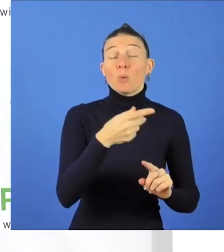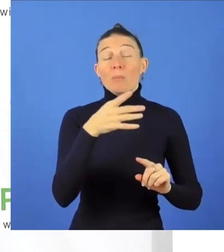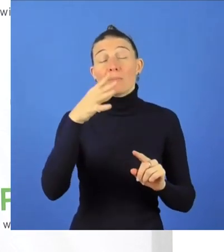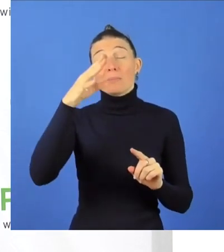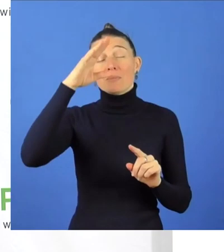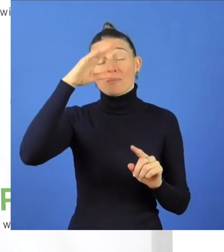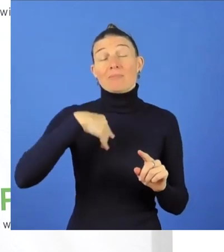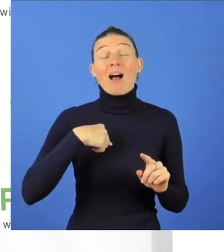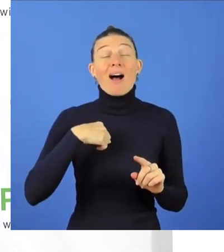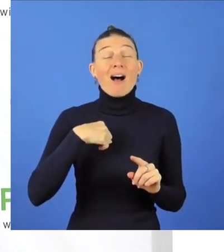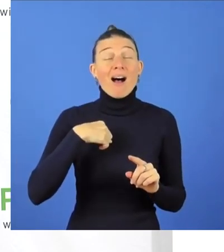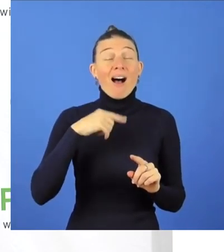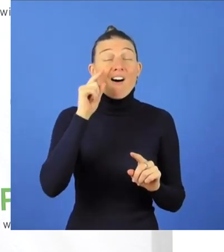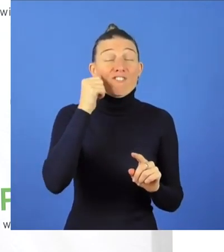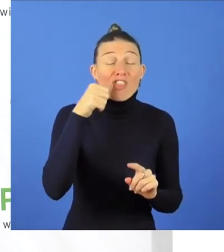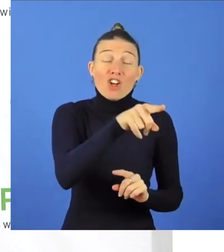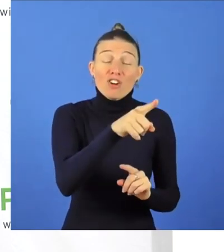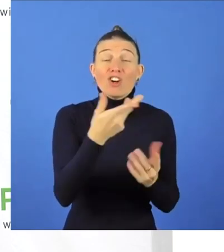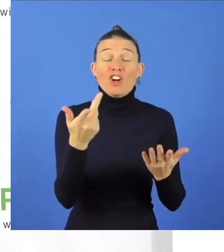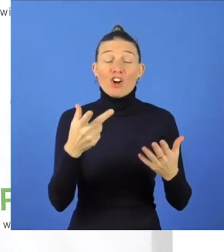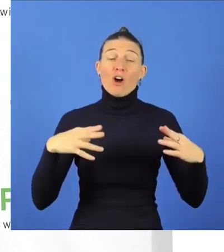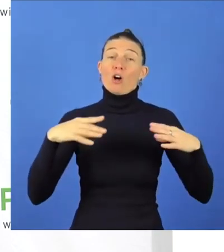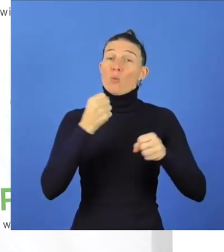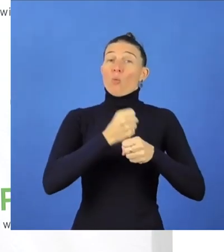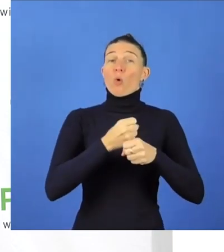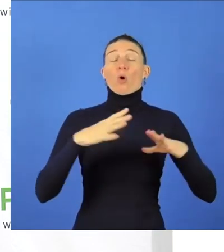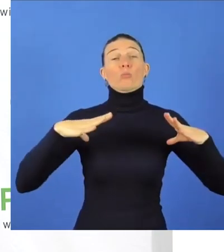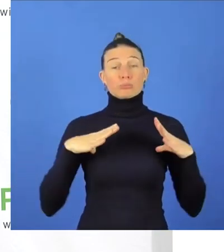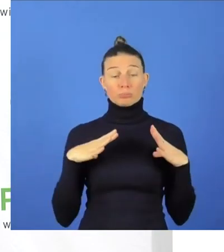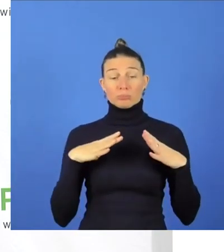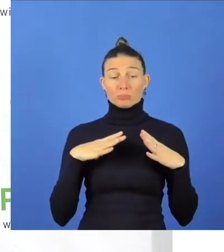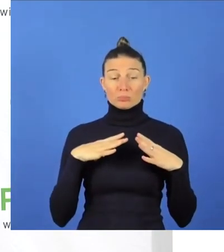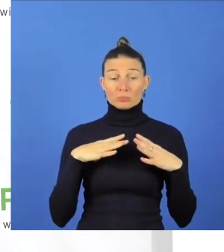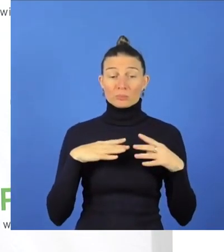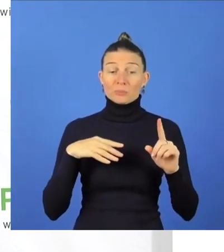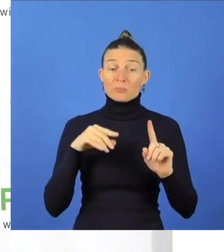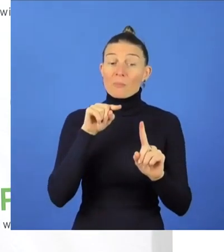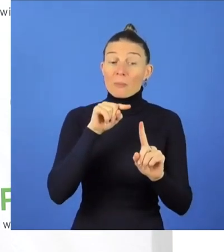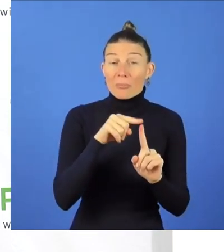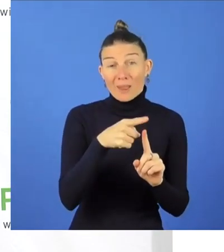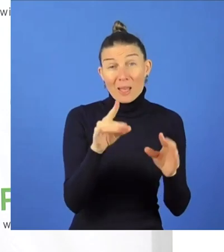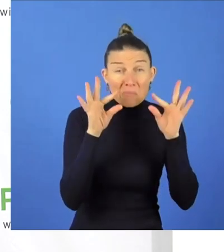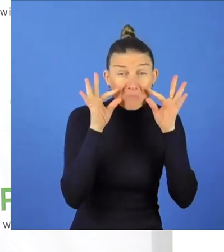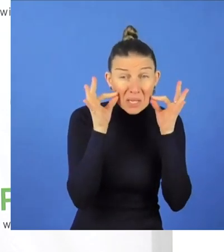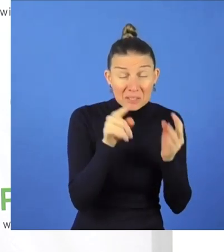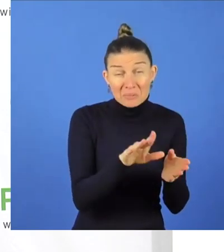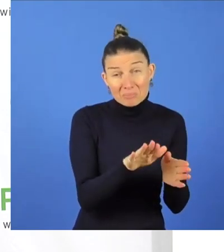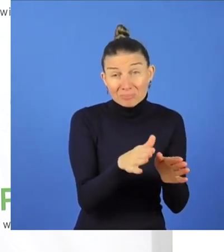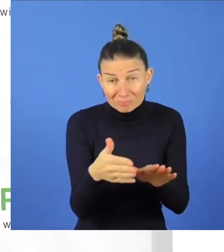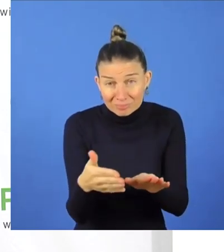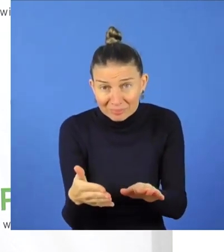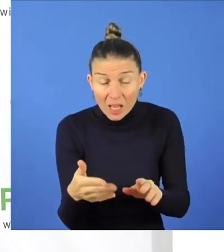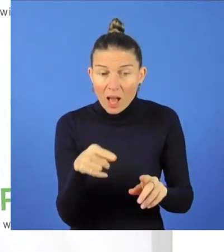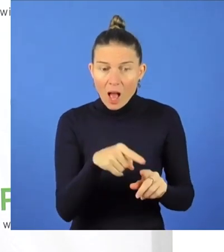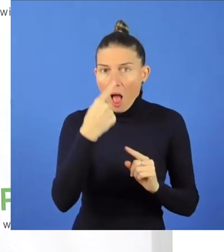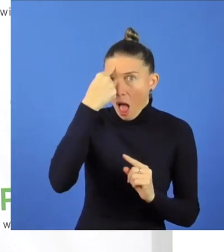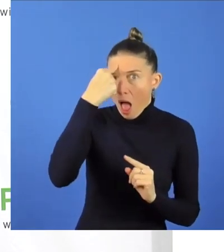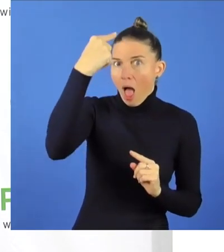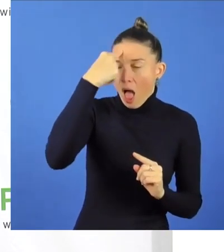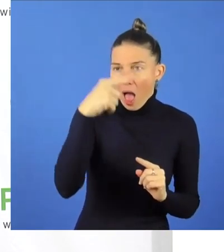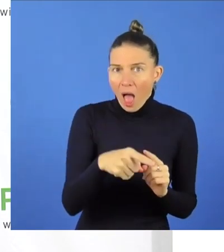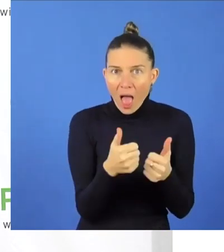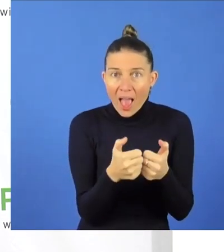he started to invent gaming for him and my mother. So my mother is 81 now. My father is